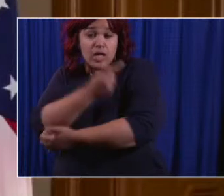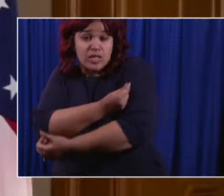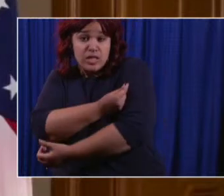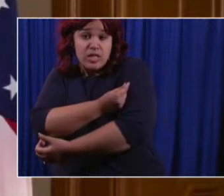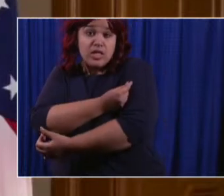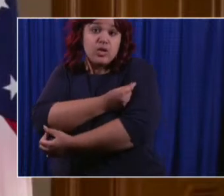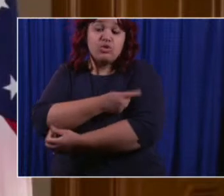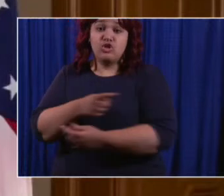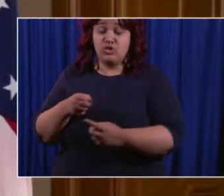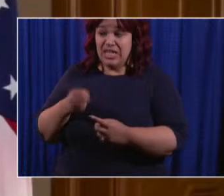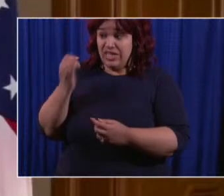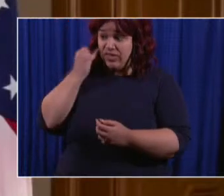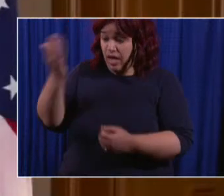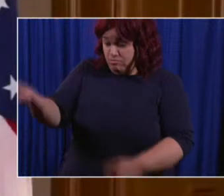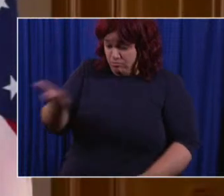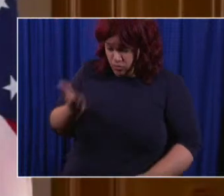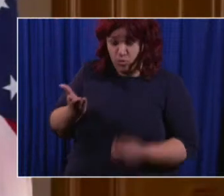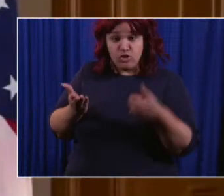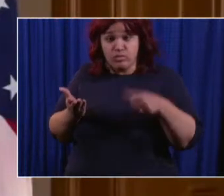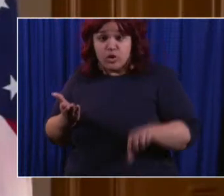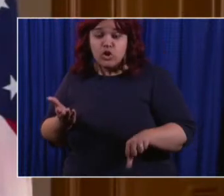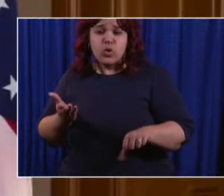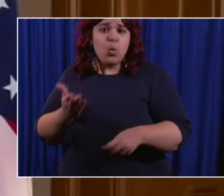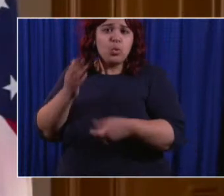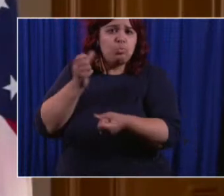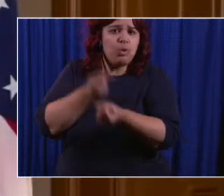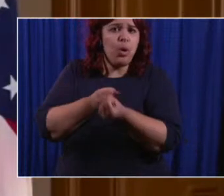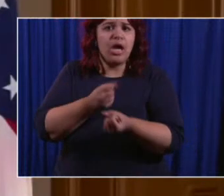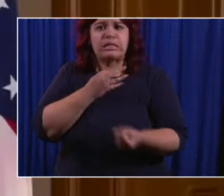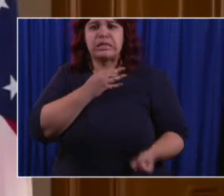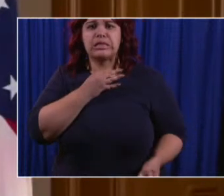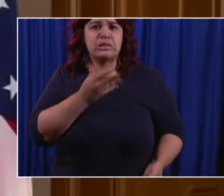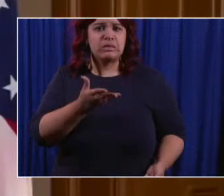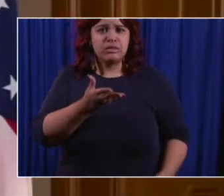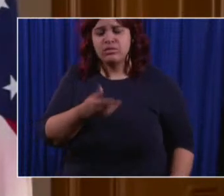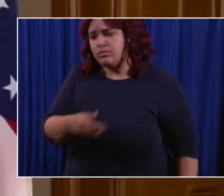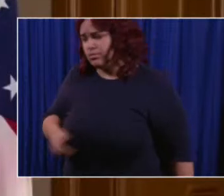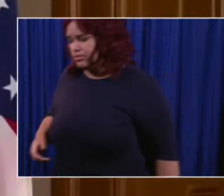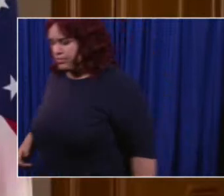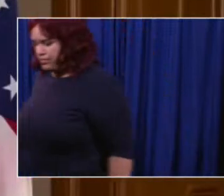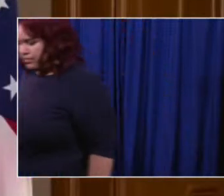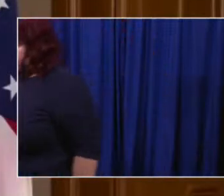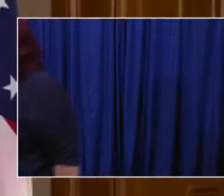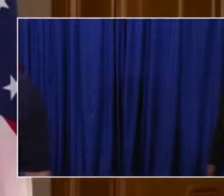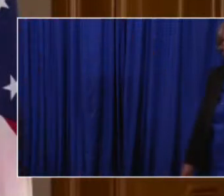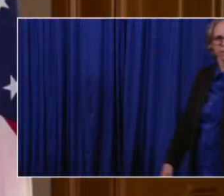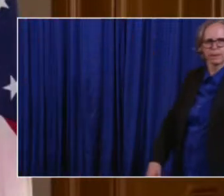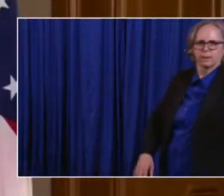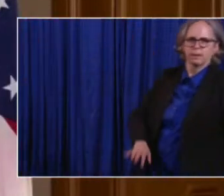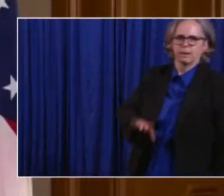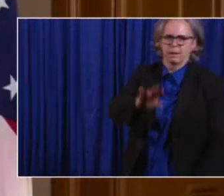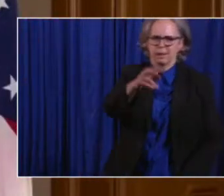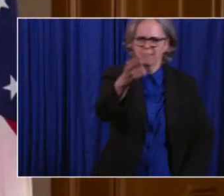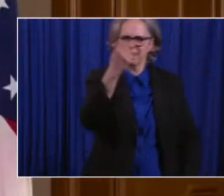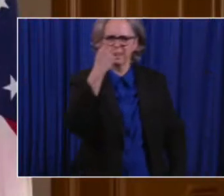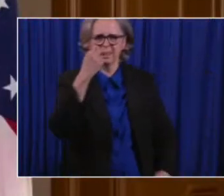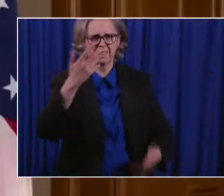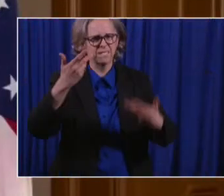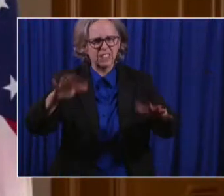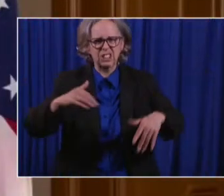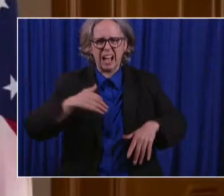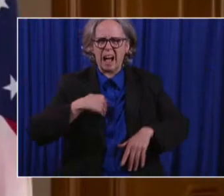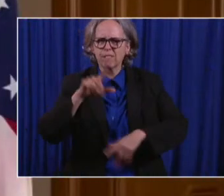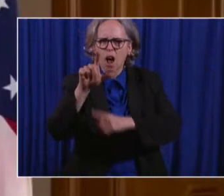students? Look, we already have a law. It seems to be working. I would have to look at